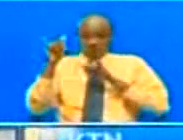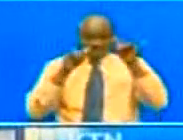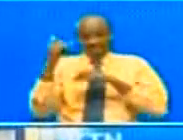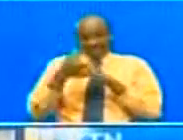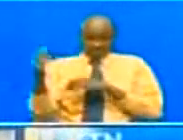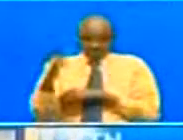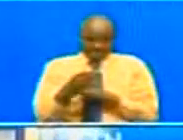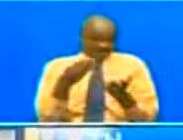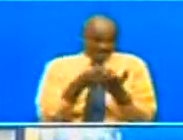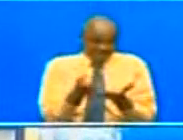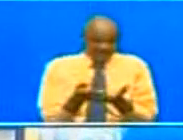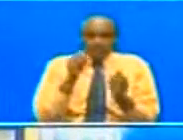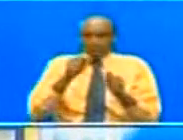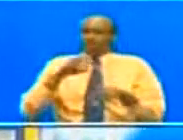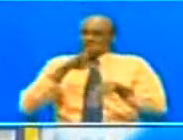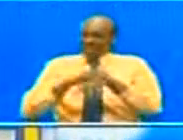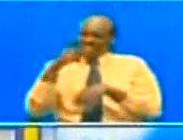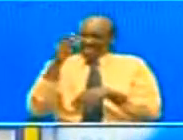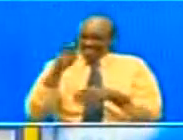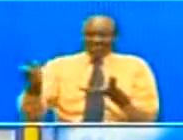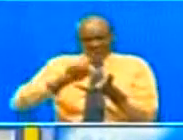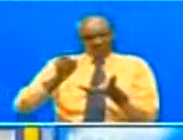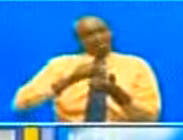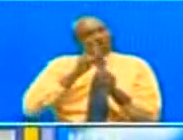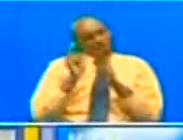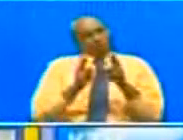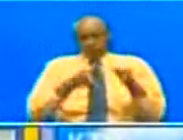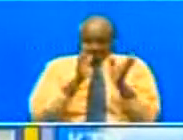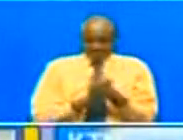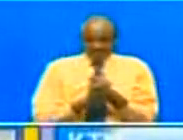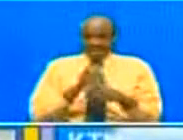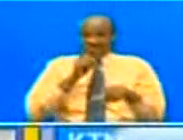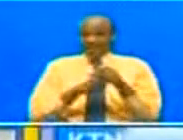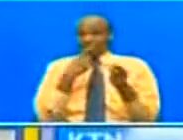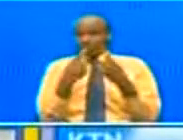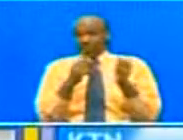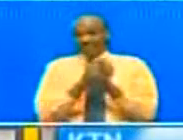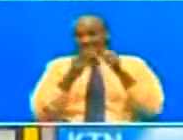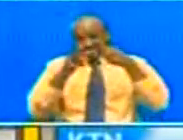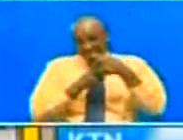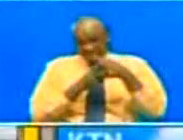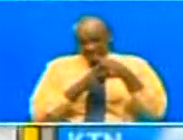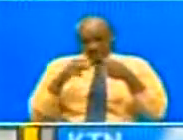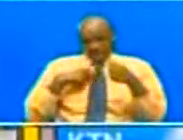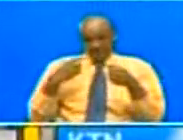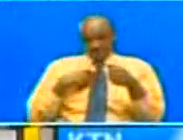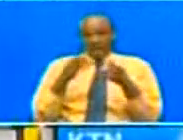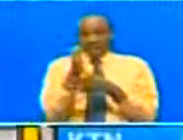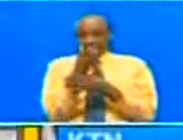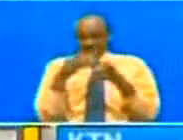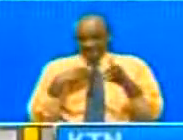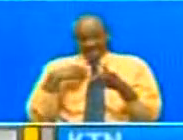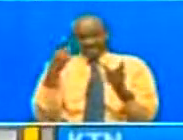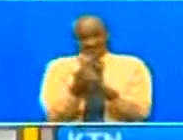so as to grow revenue collection and accelerate national development. Speaking at the ongoing 17th Biannual Ambassadors and